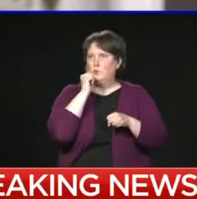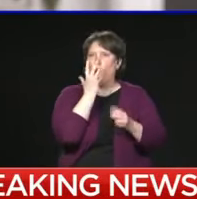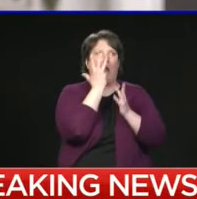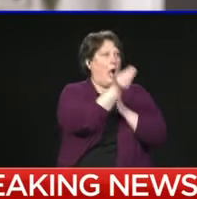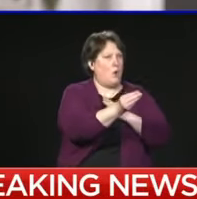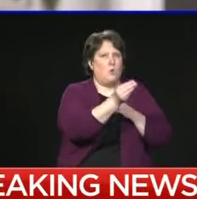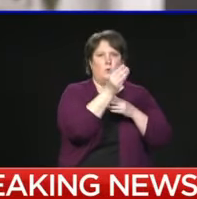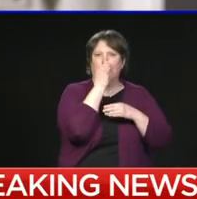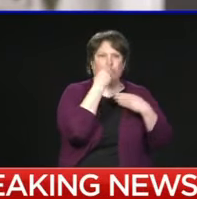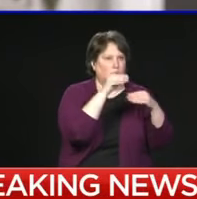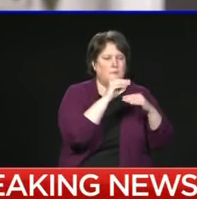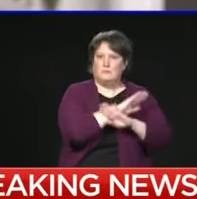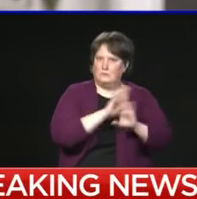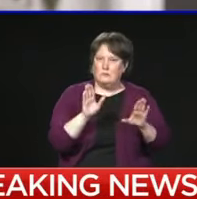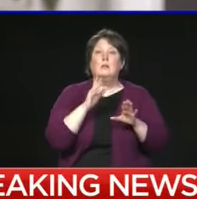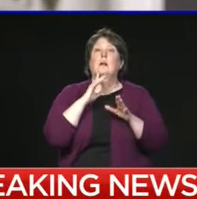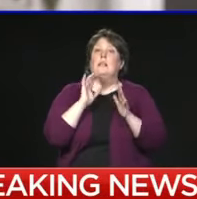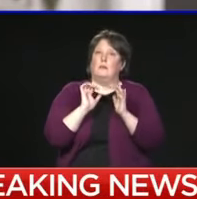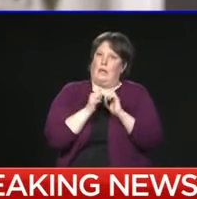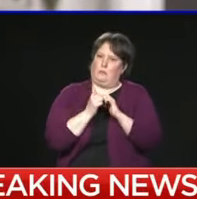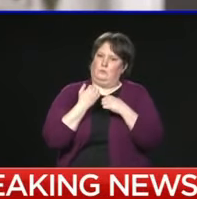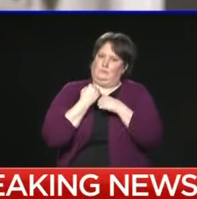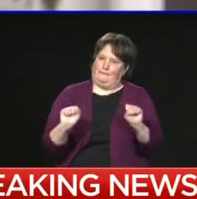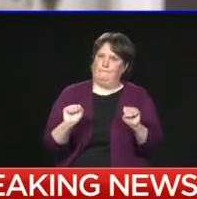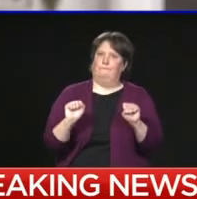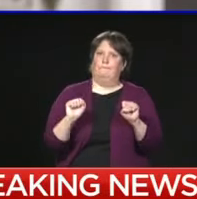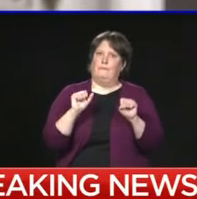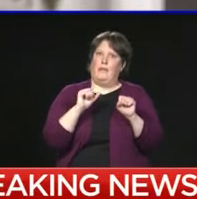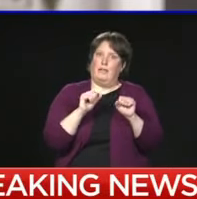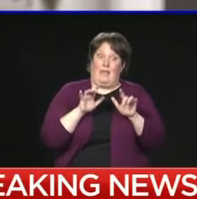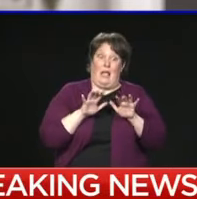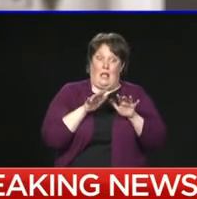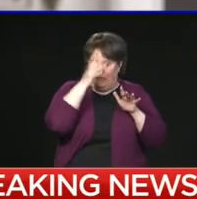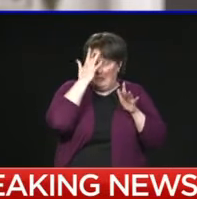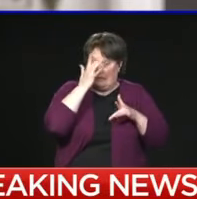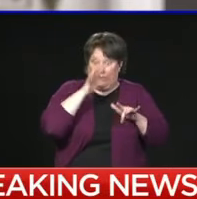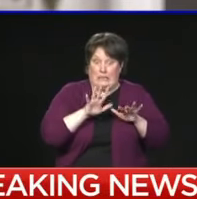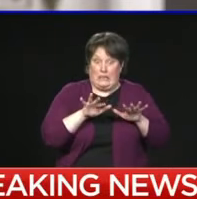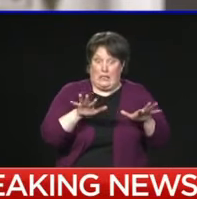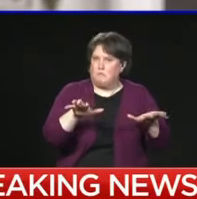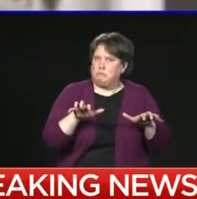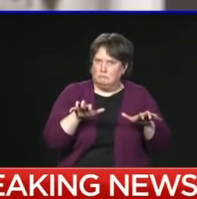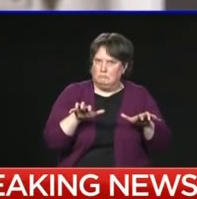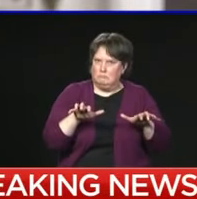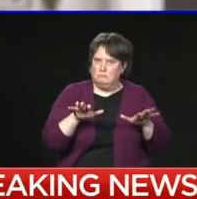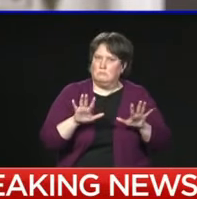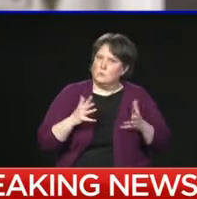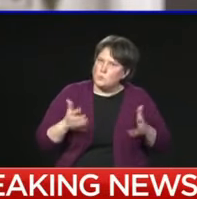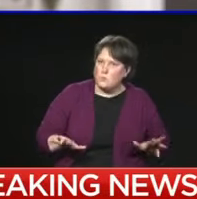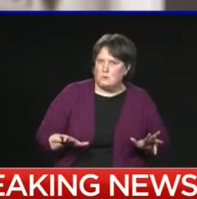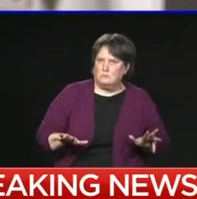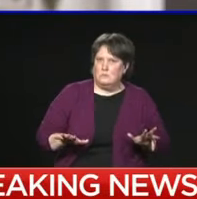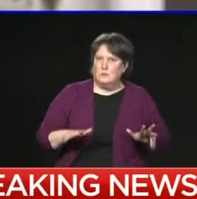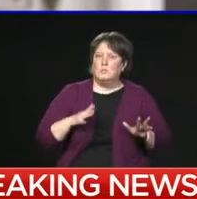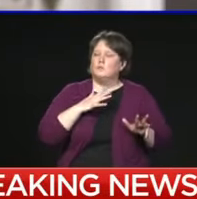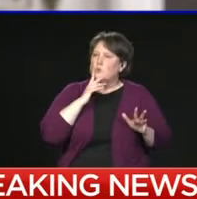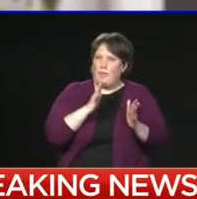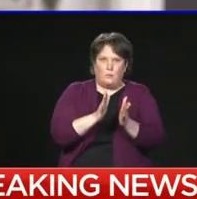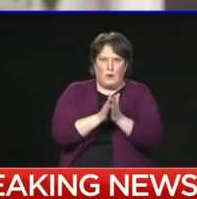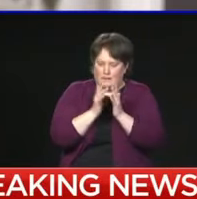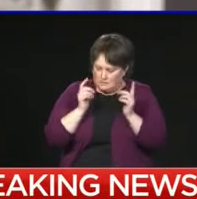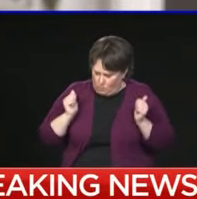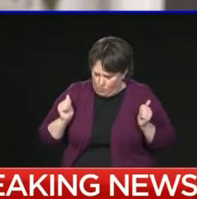them safe and prevent further spread of coronavirus through Canada. This is something that we require of every